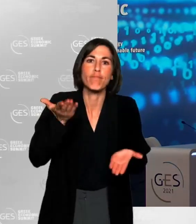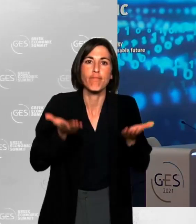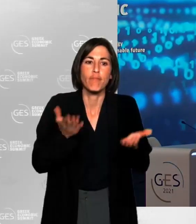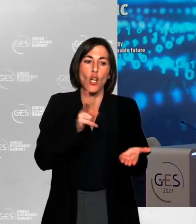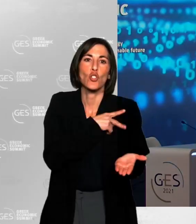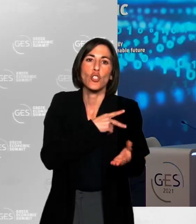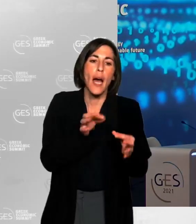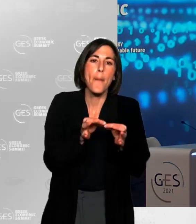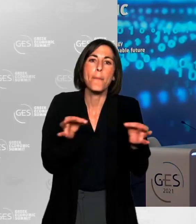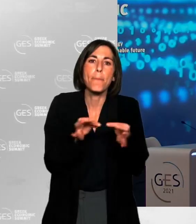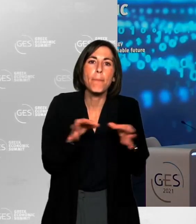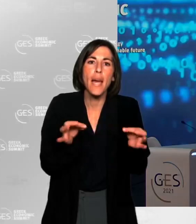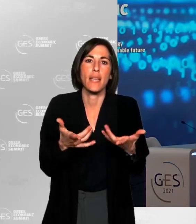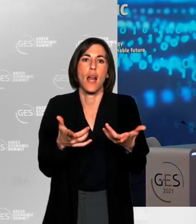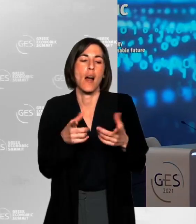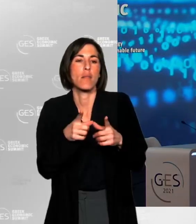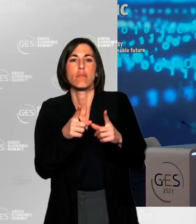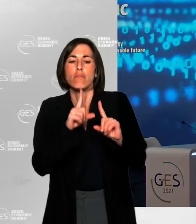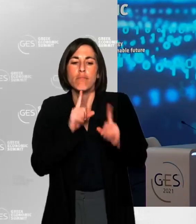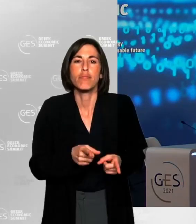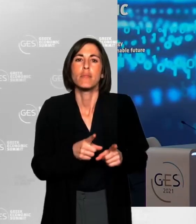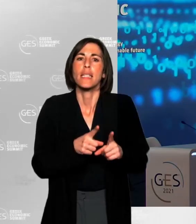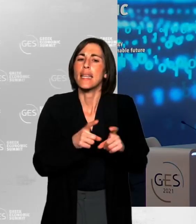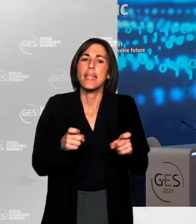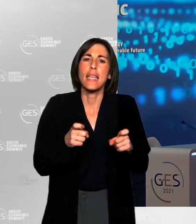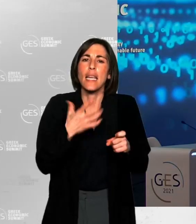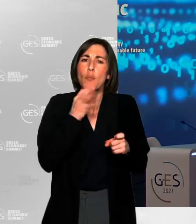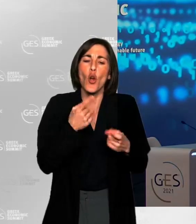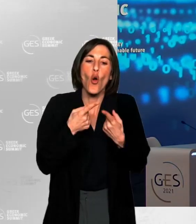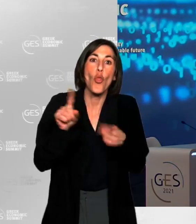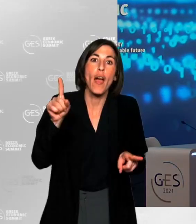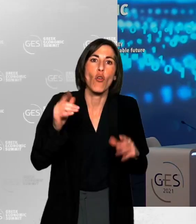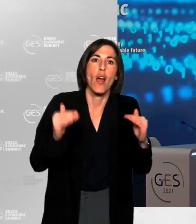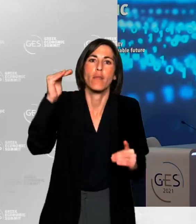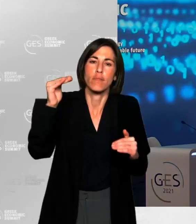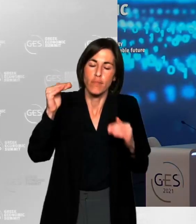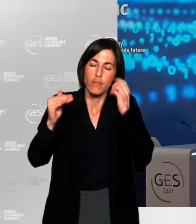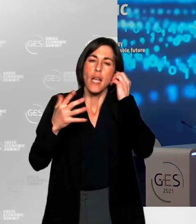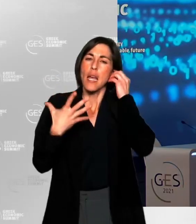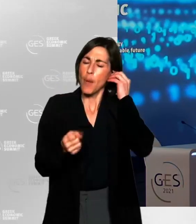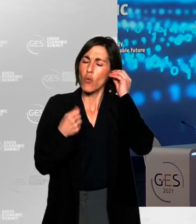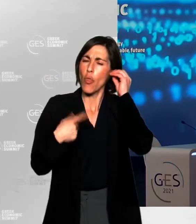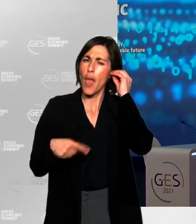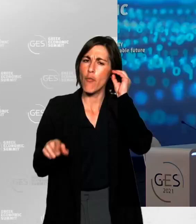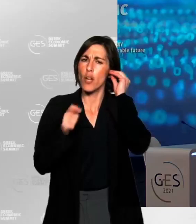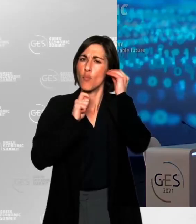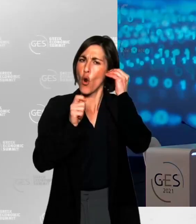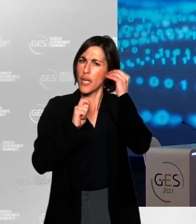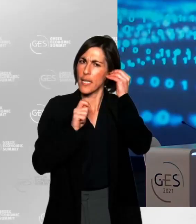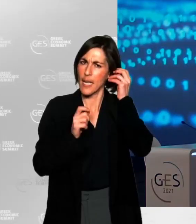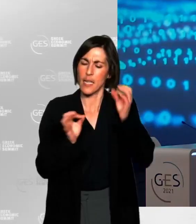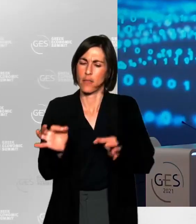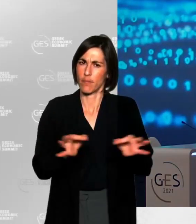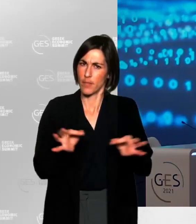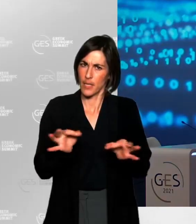policy that can ensure that economic growth is followed. However, what economists are not very good at,